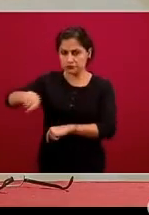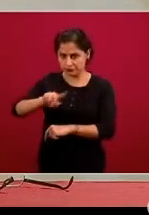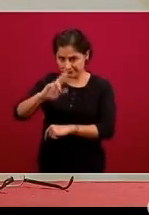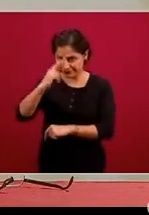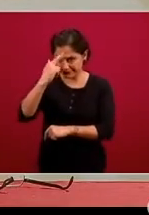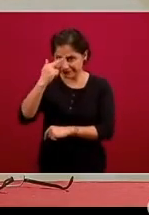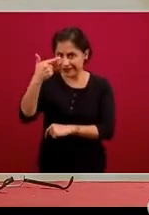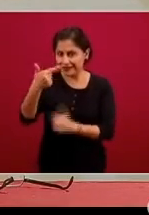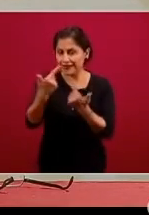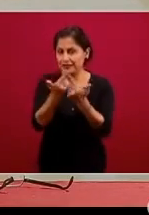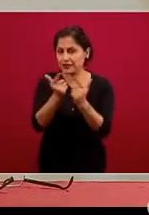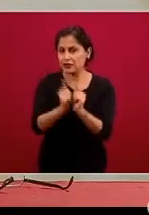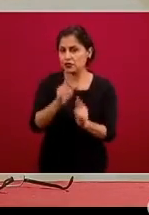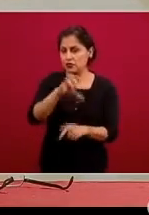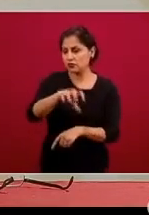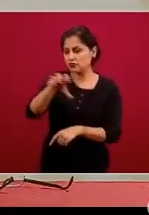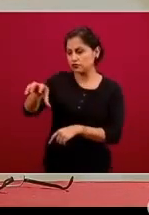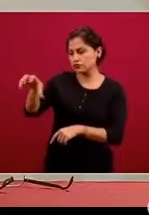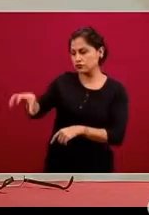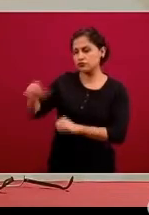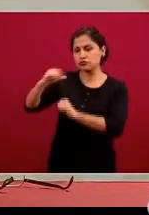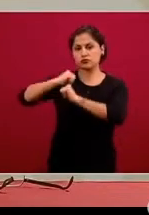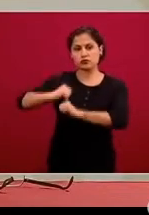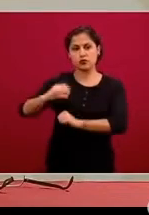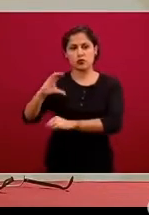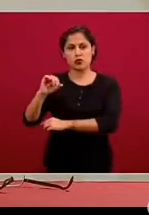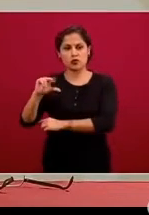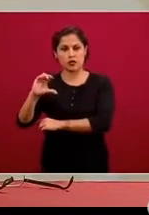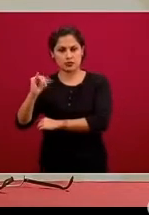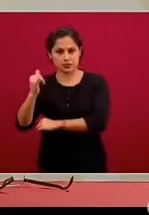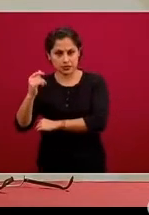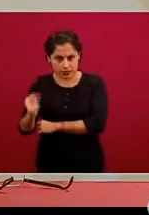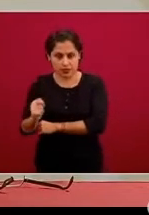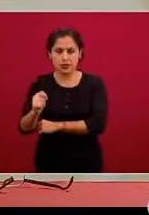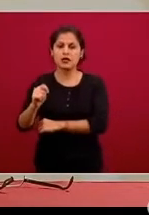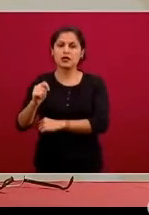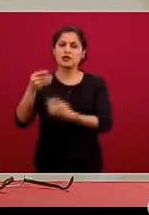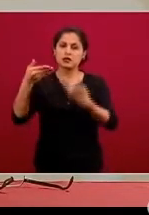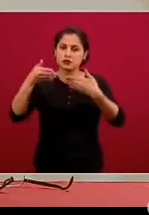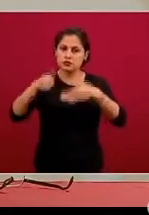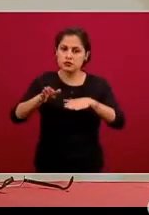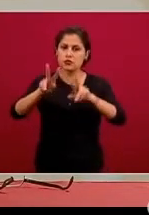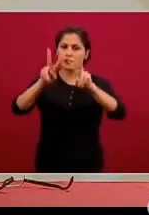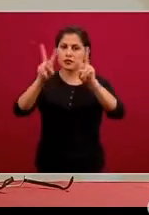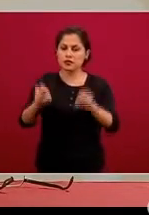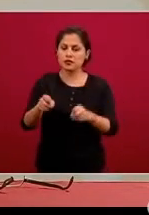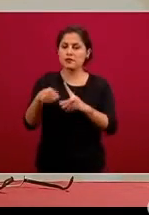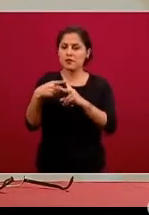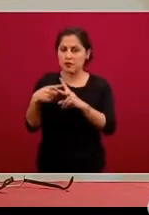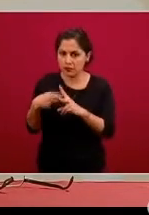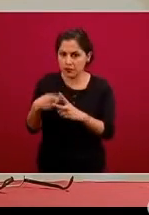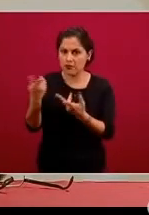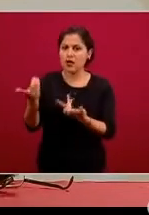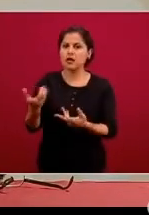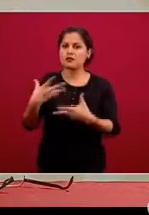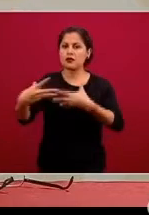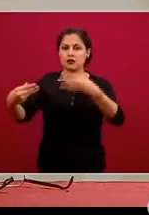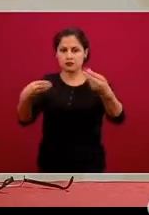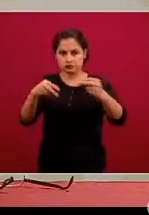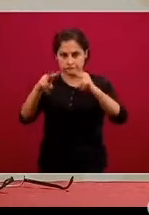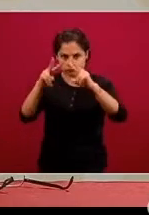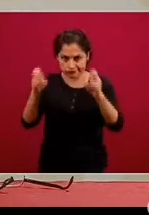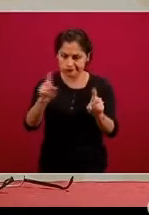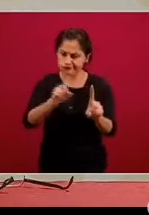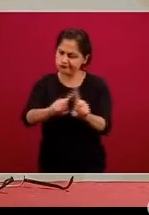recommendations advanced by the different scientific groups, whose members come from very